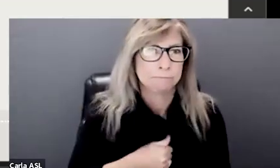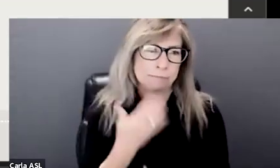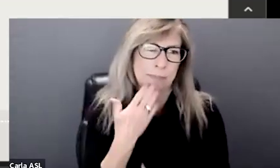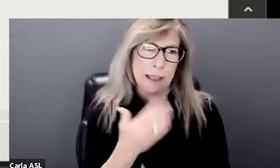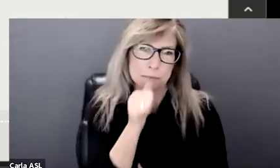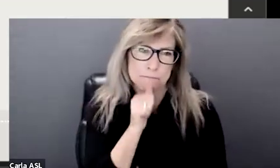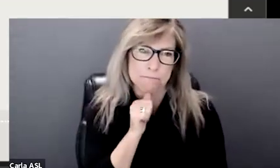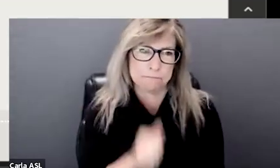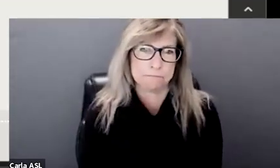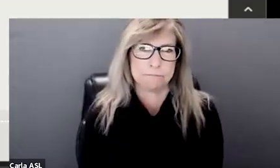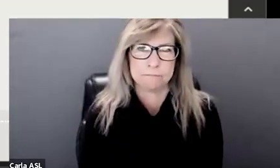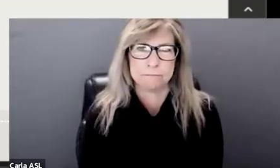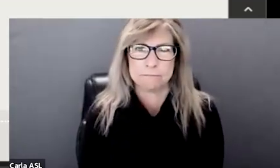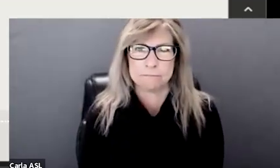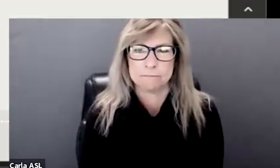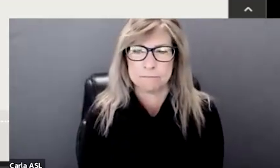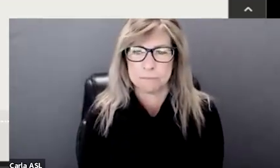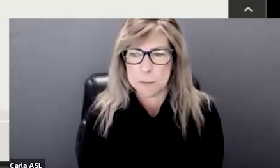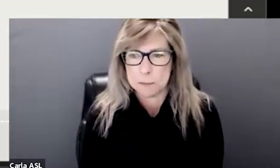So,